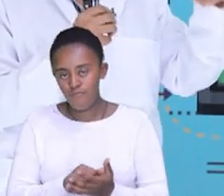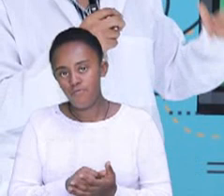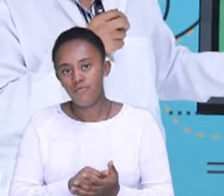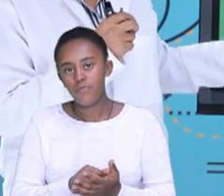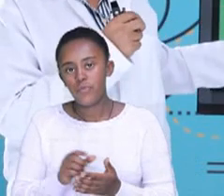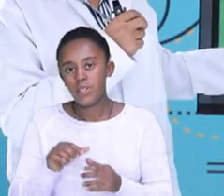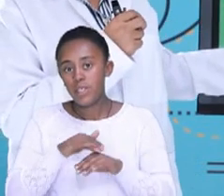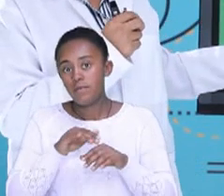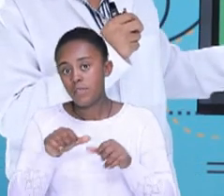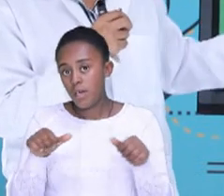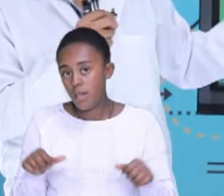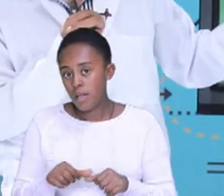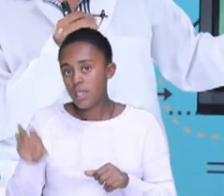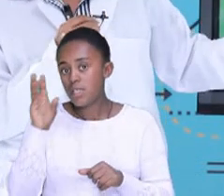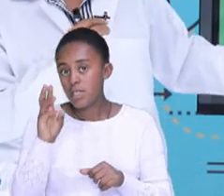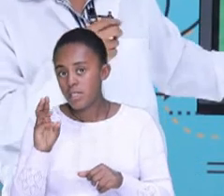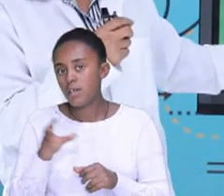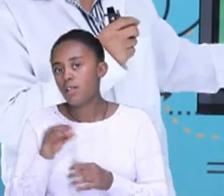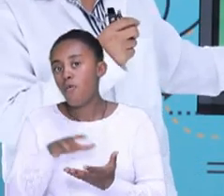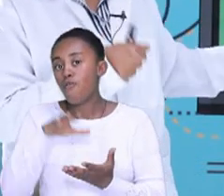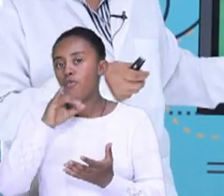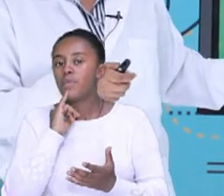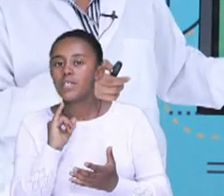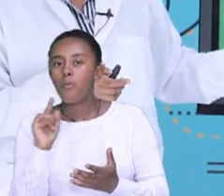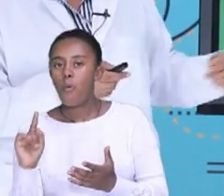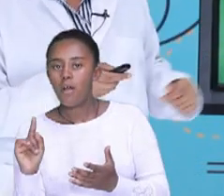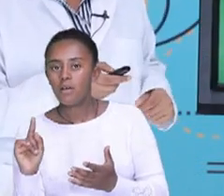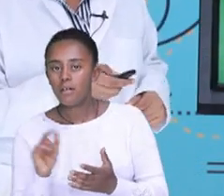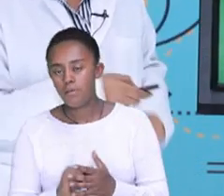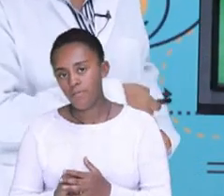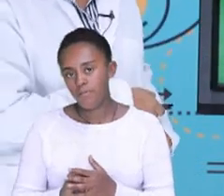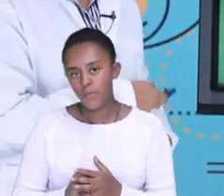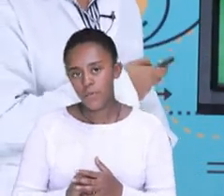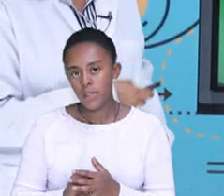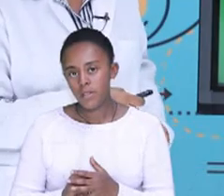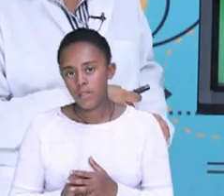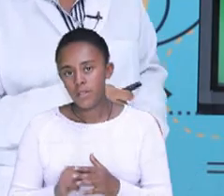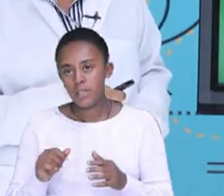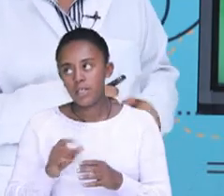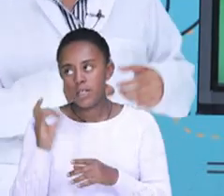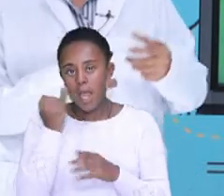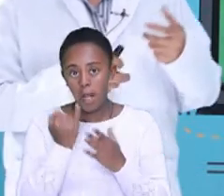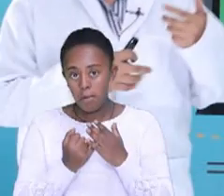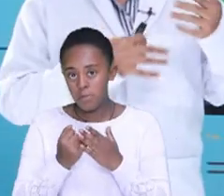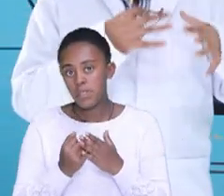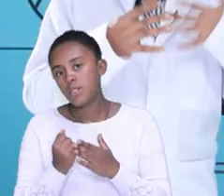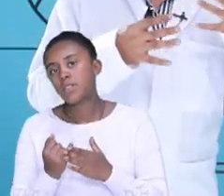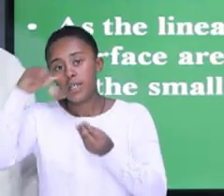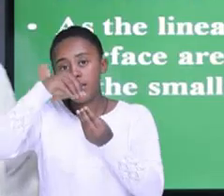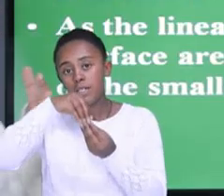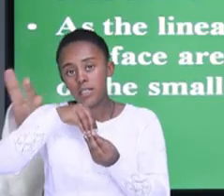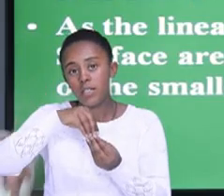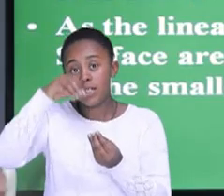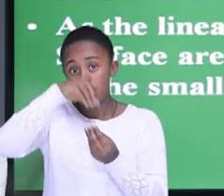area is 6 and the volume is 1. If you look at the diagrams, they